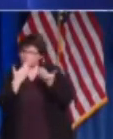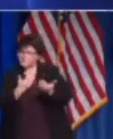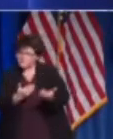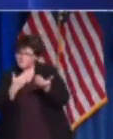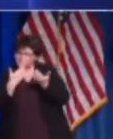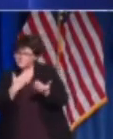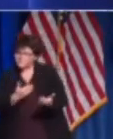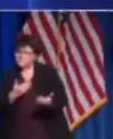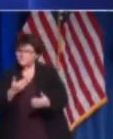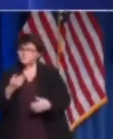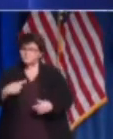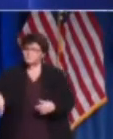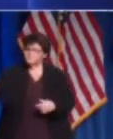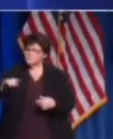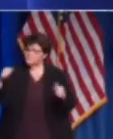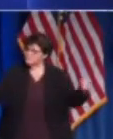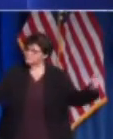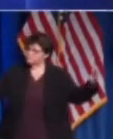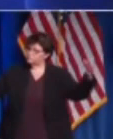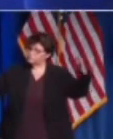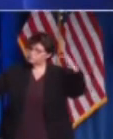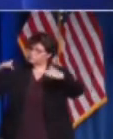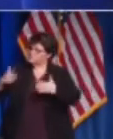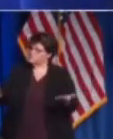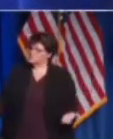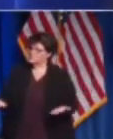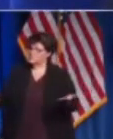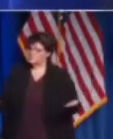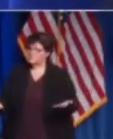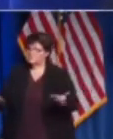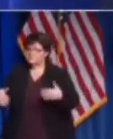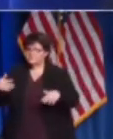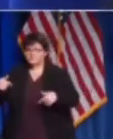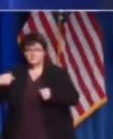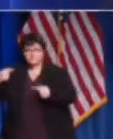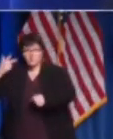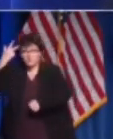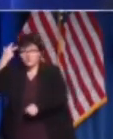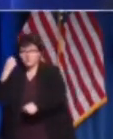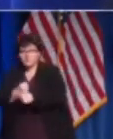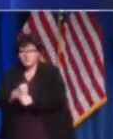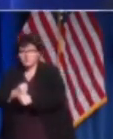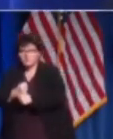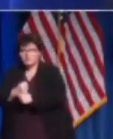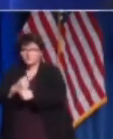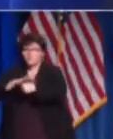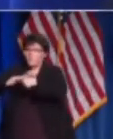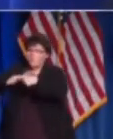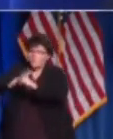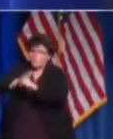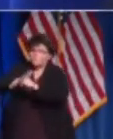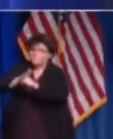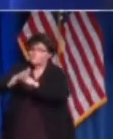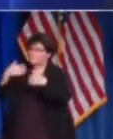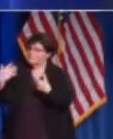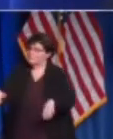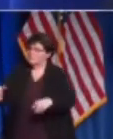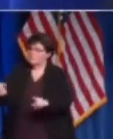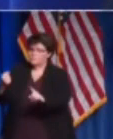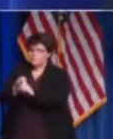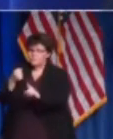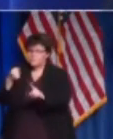are here together today after these 3 long years of this pandemic. I want to acknowledge the